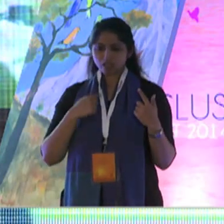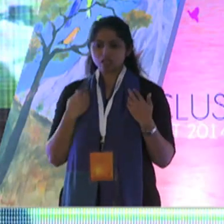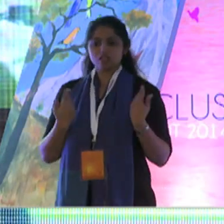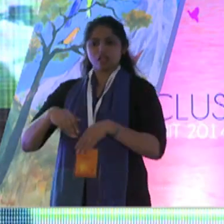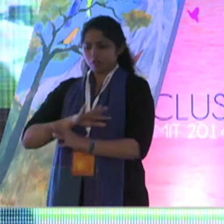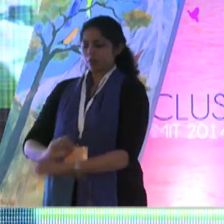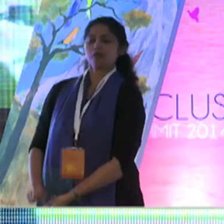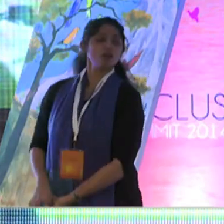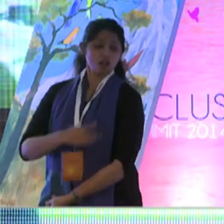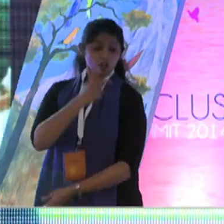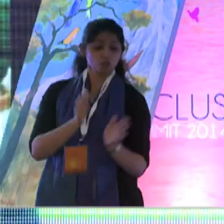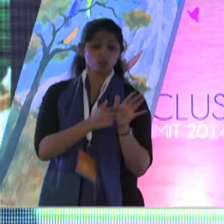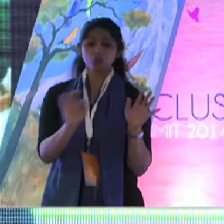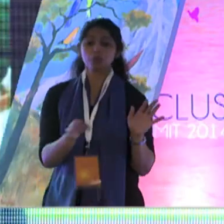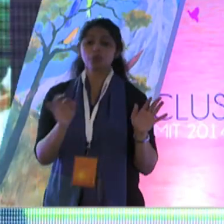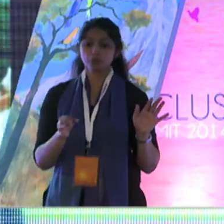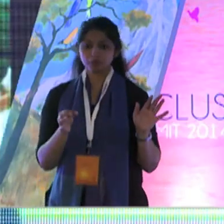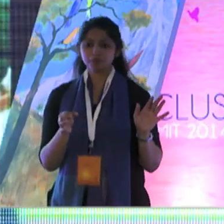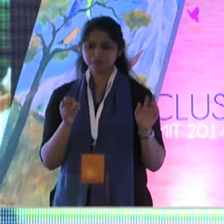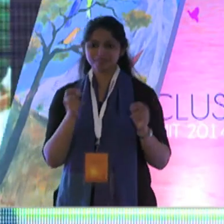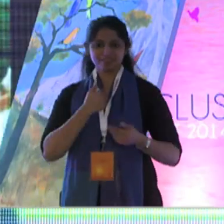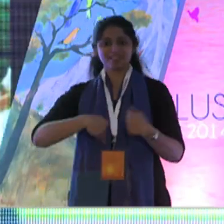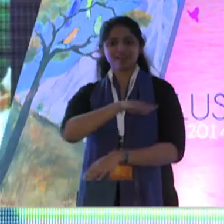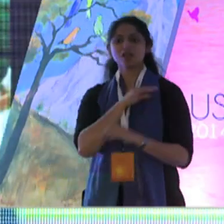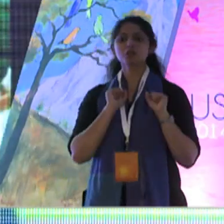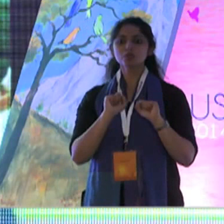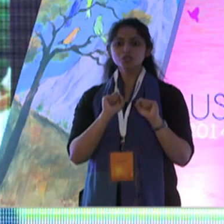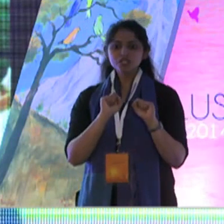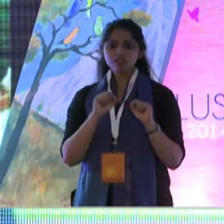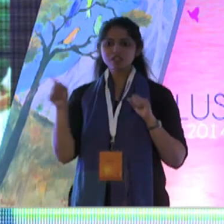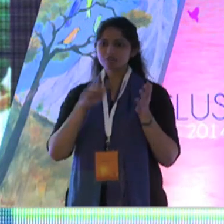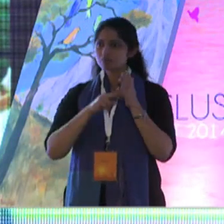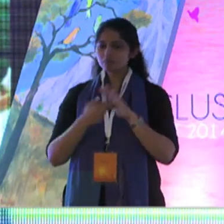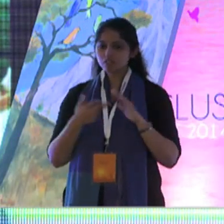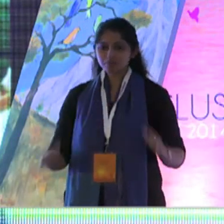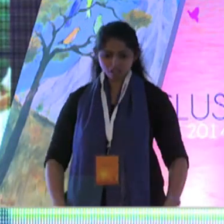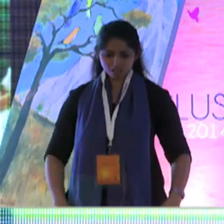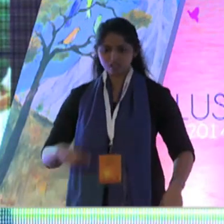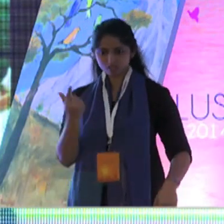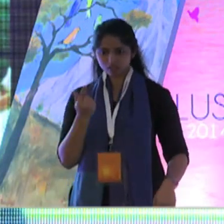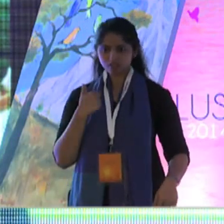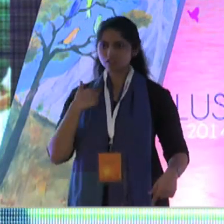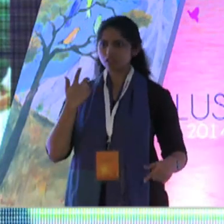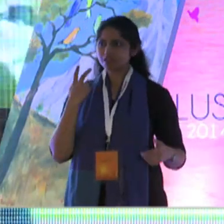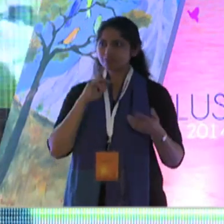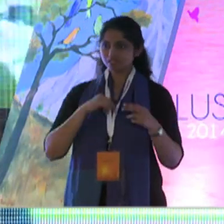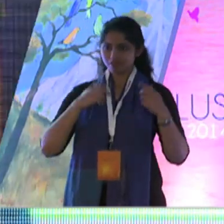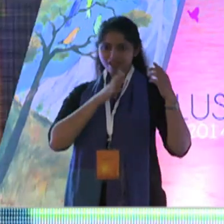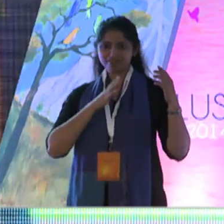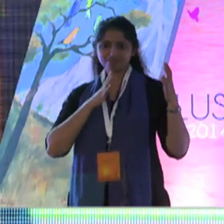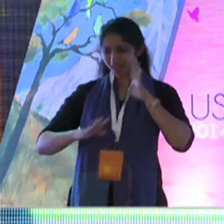away. She says to me, I've lost use of my legs. Have I lost my sense of fashion?